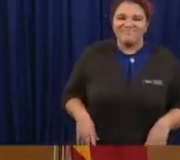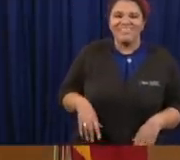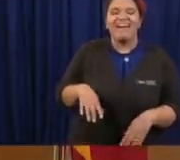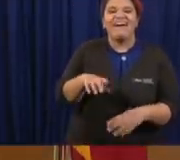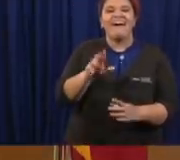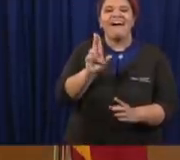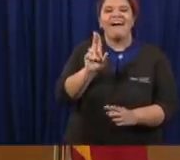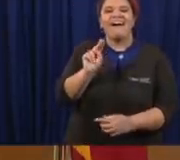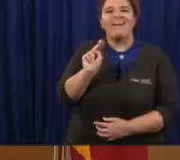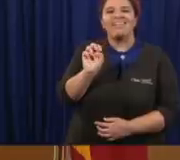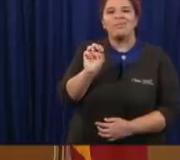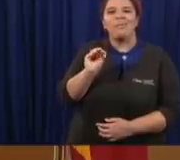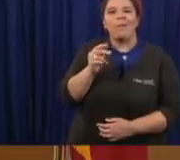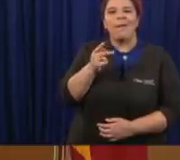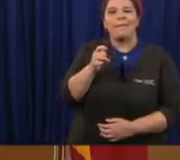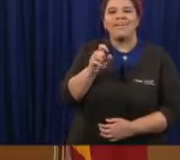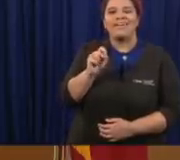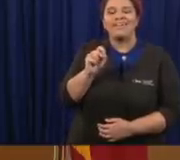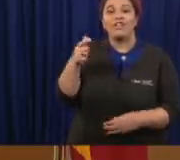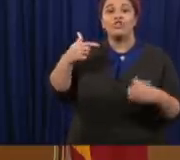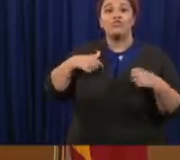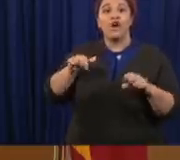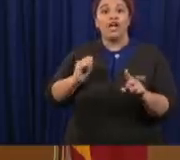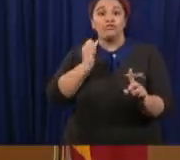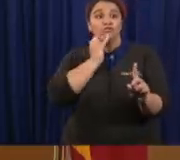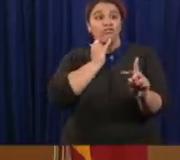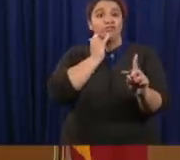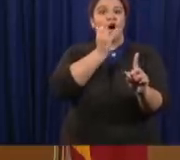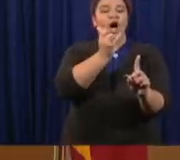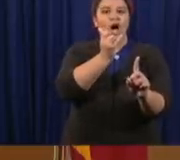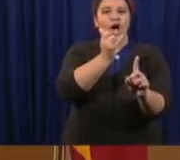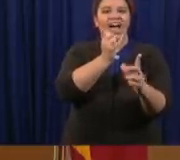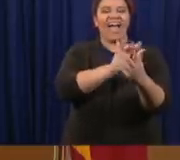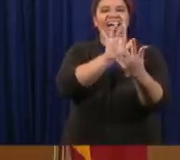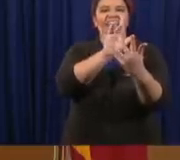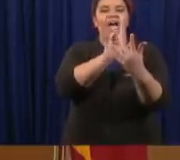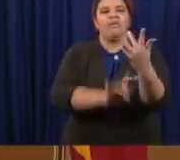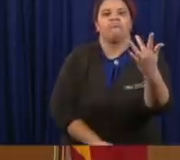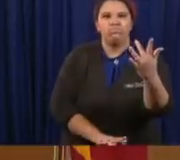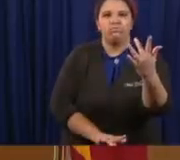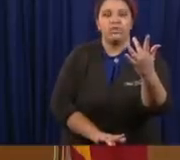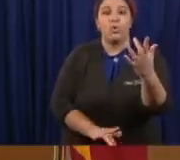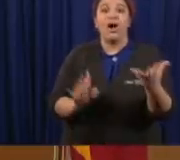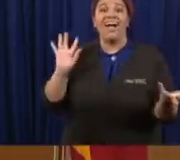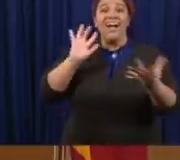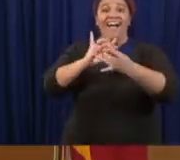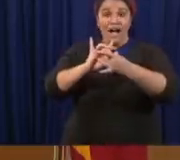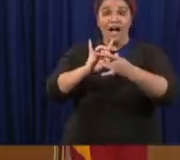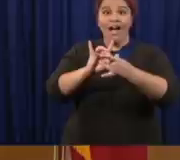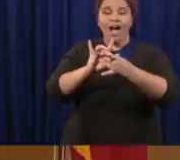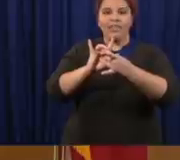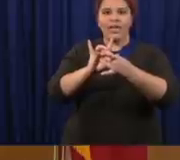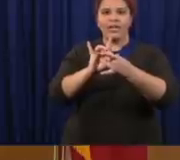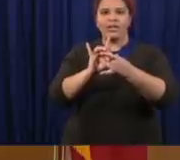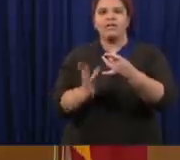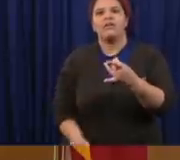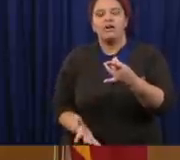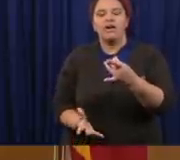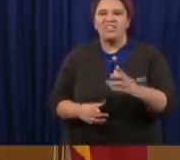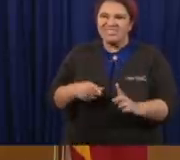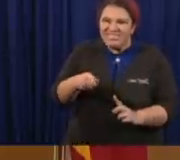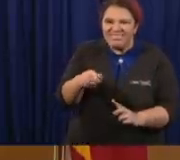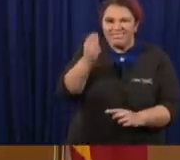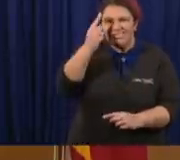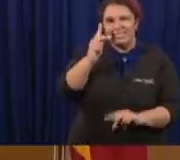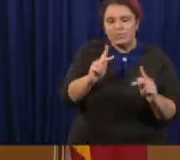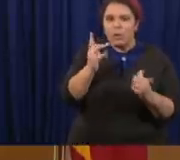trying to get their unemployment. We just want to know if there's an answer or a message for people that are willing to stay on hold for hours but aren't even